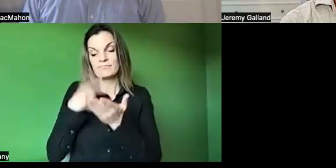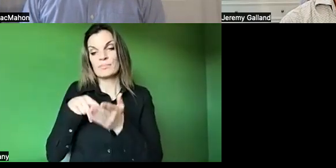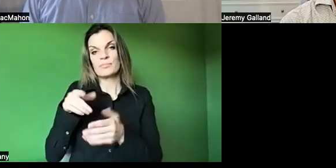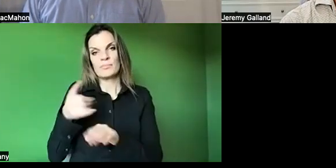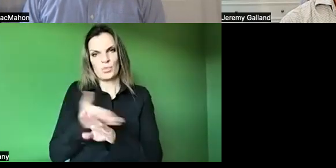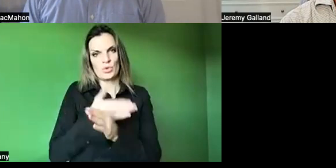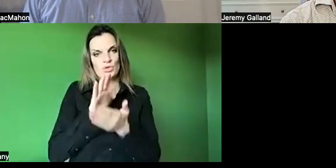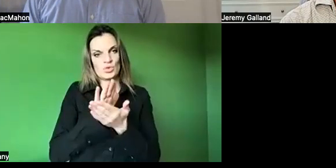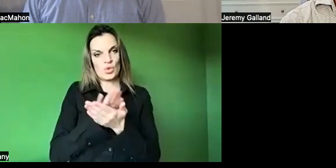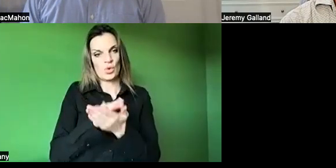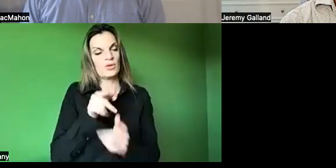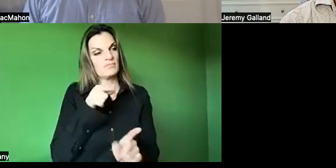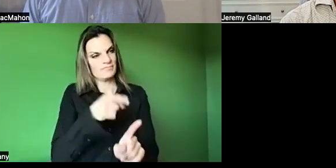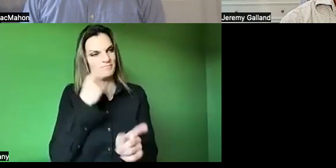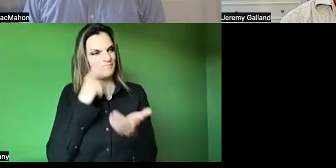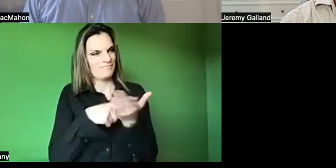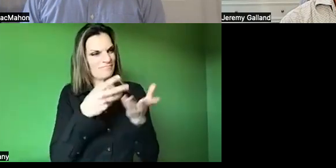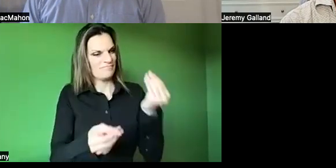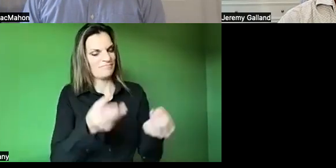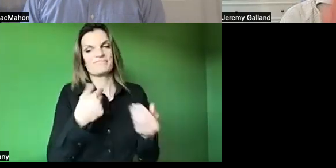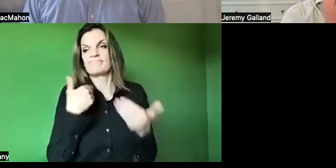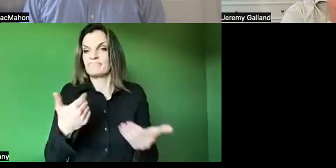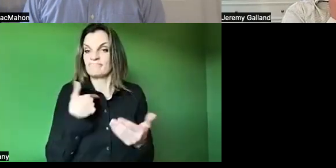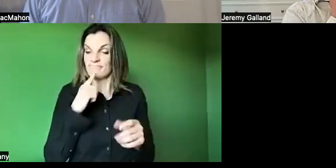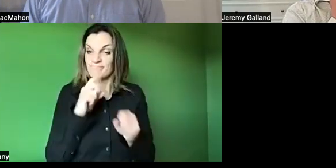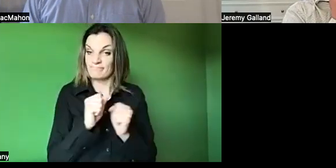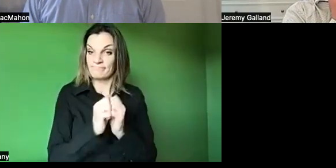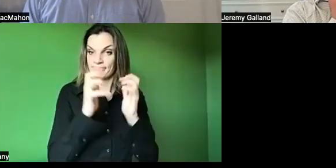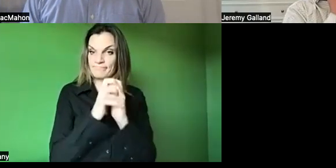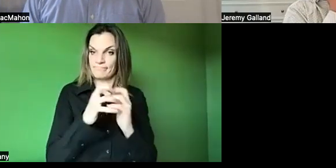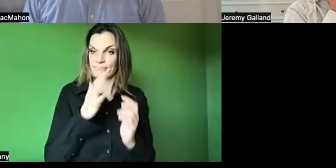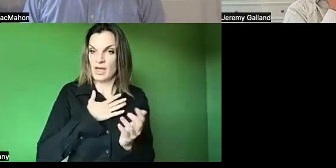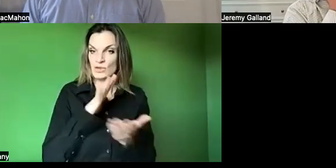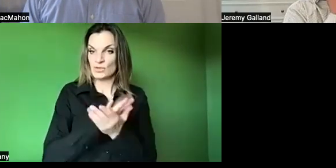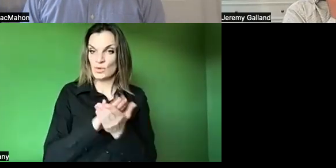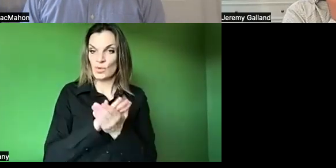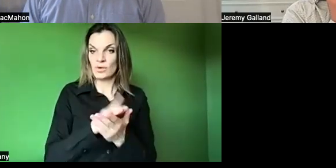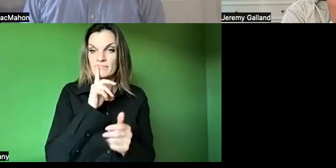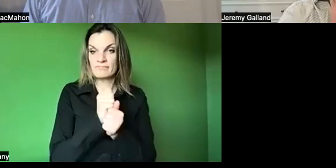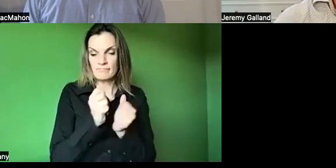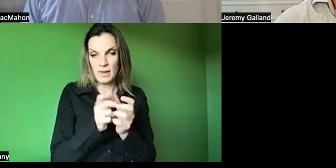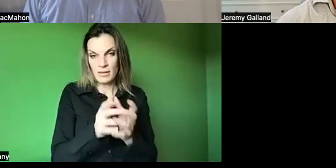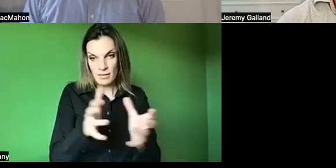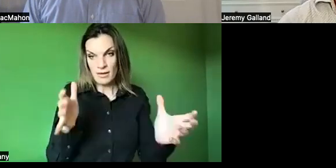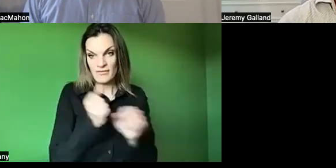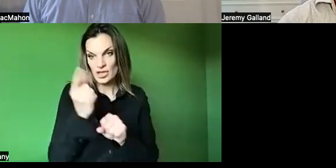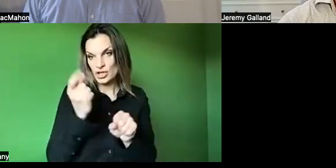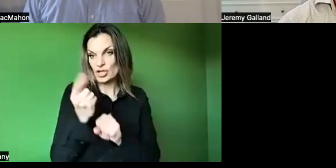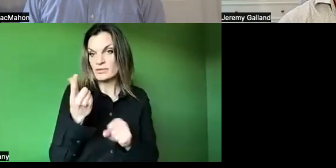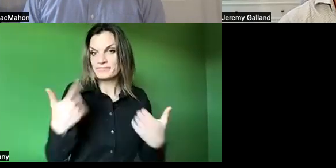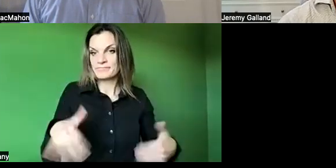my own. I created a school from the ground up, and it has grown every year